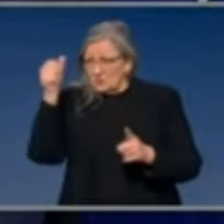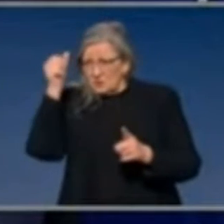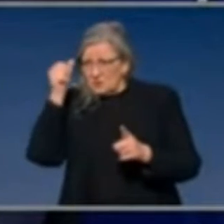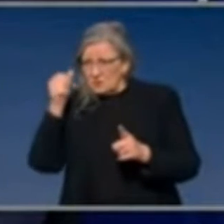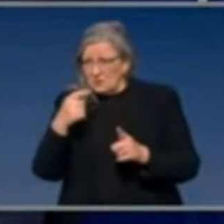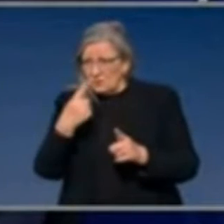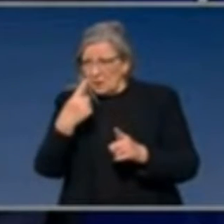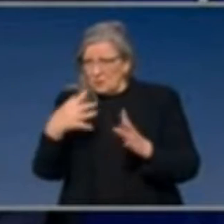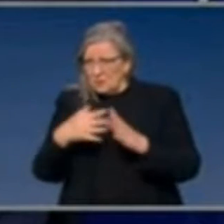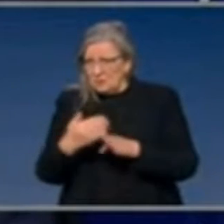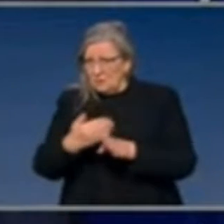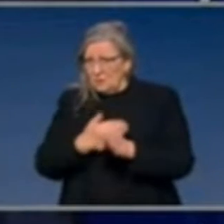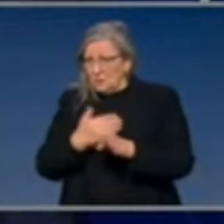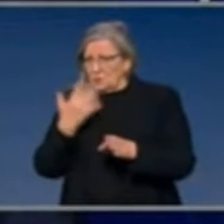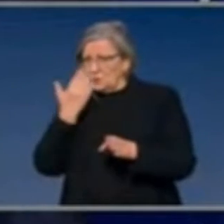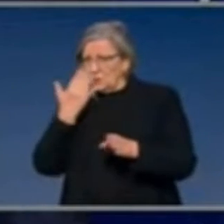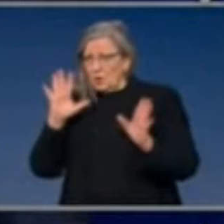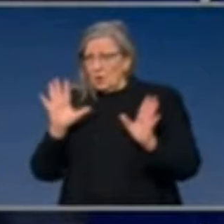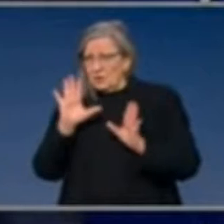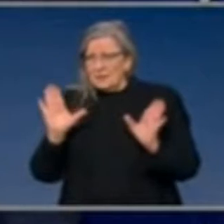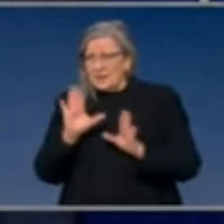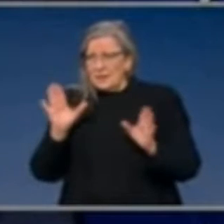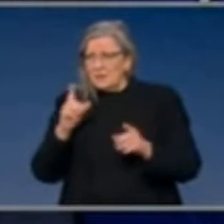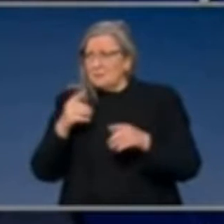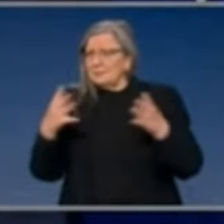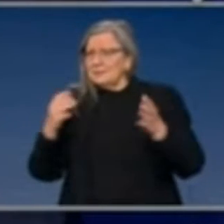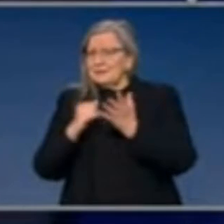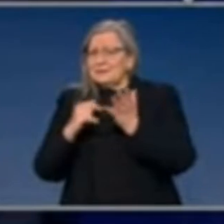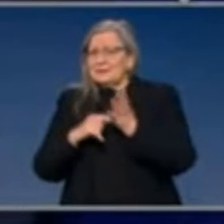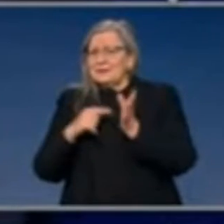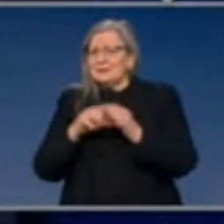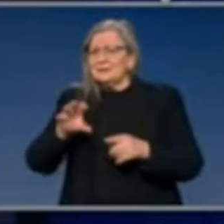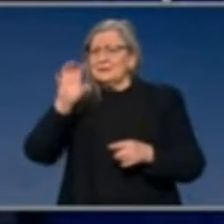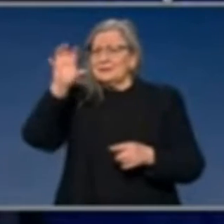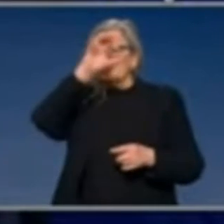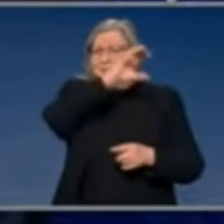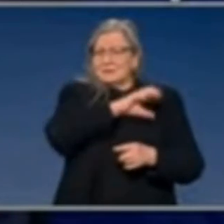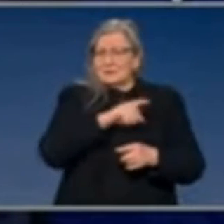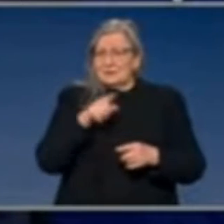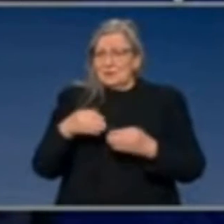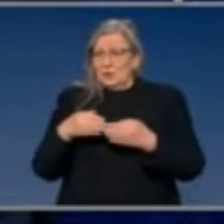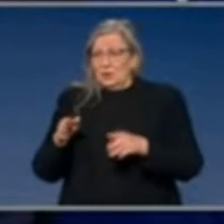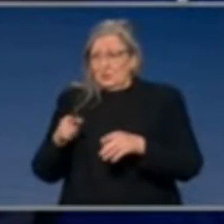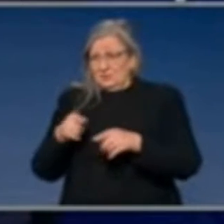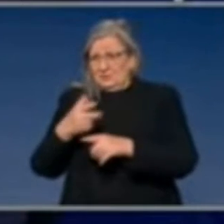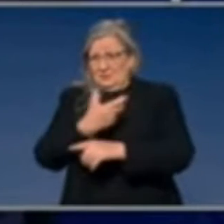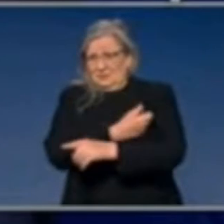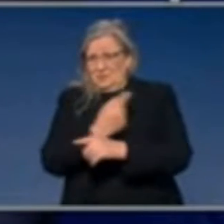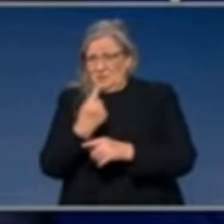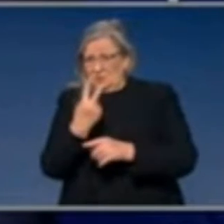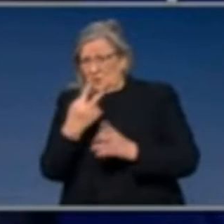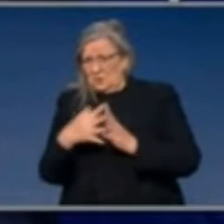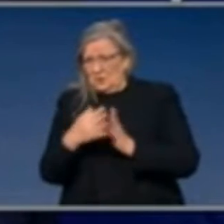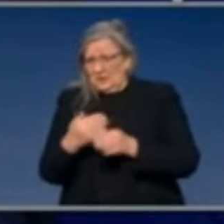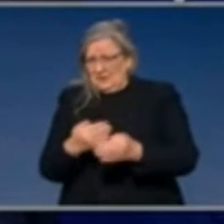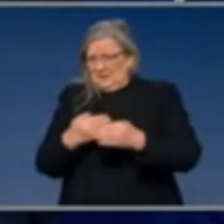begin in the largest states on the eastern seaboard, just a couple of weeks before the school holidays begin in Western Australia.